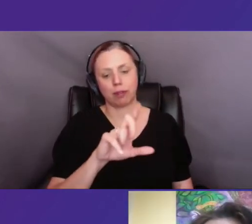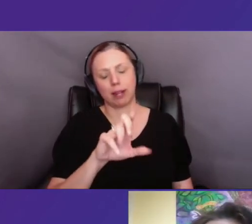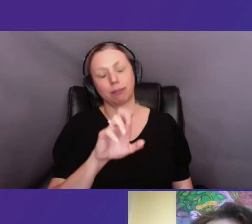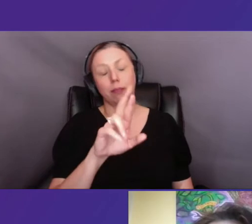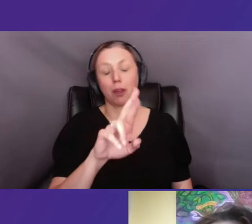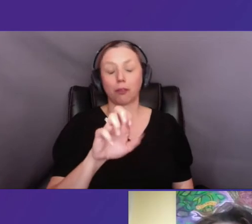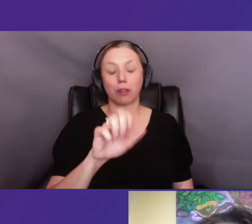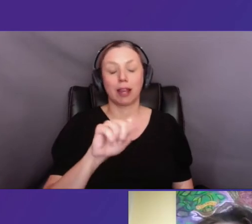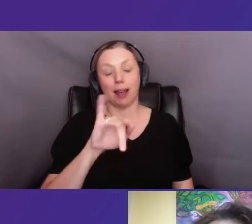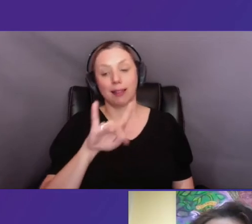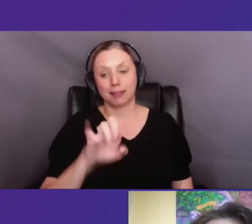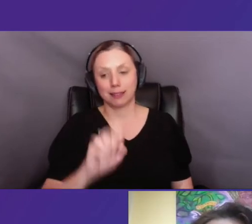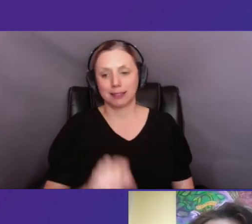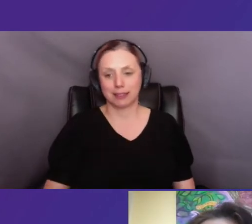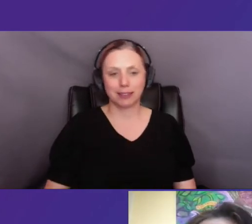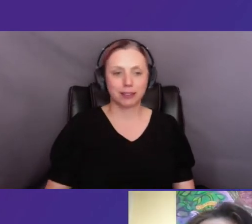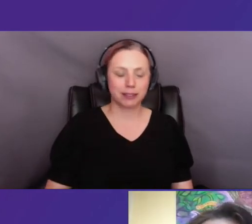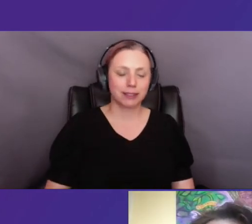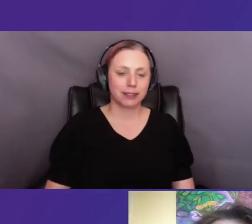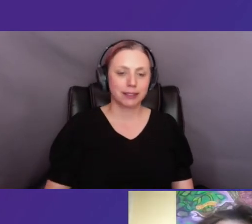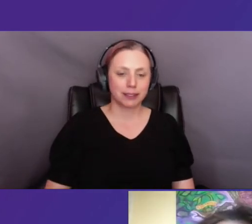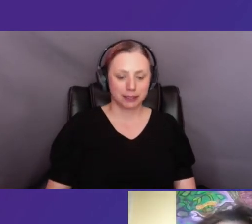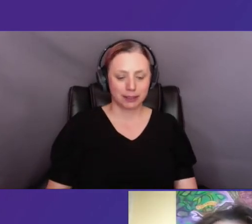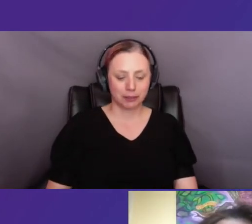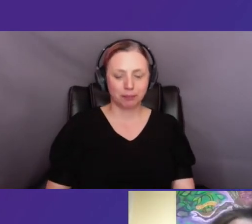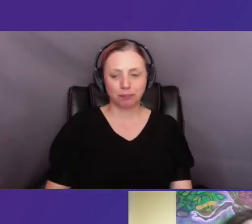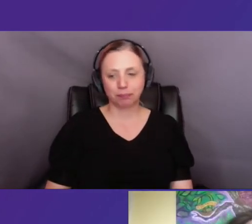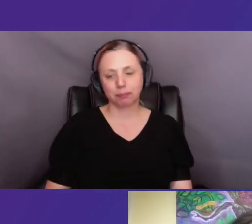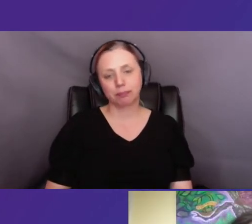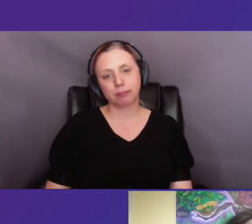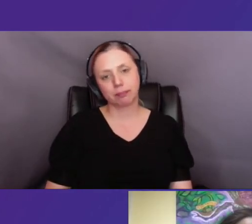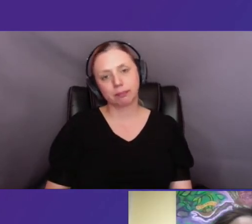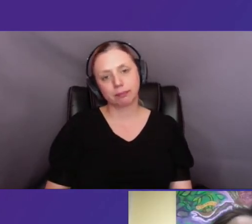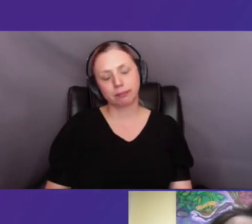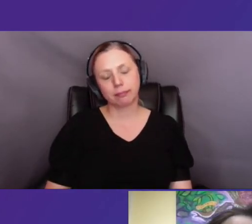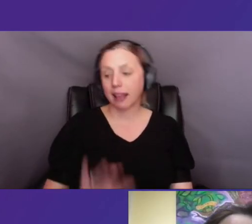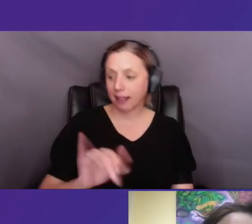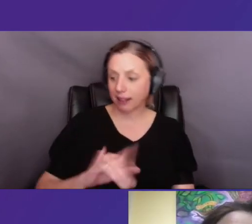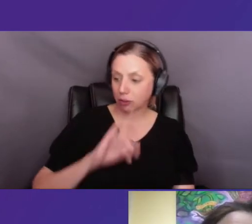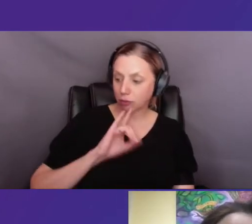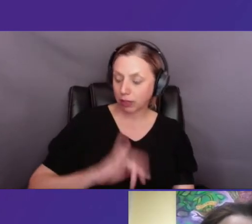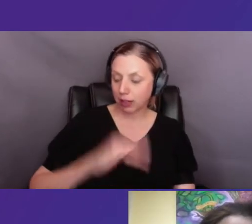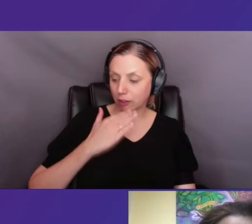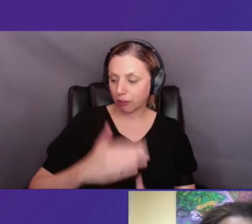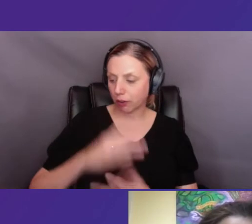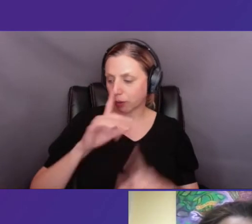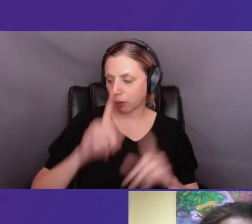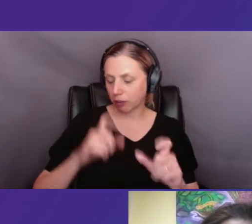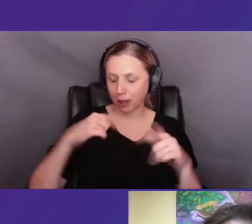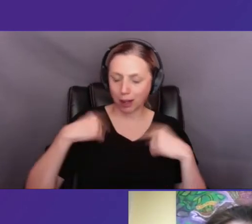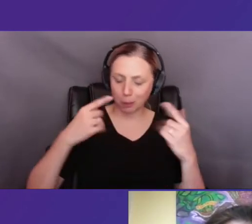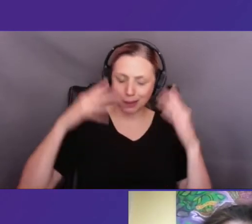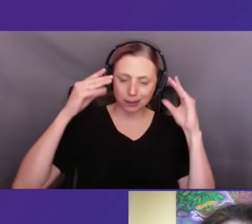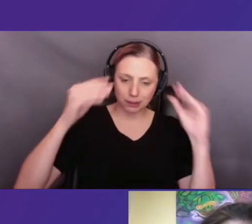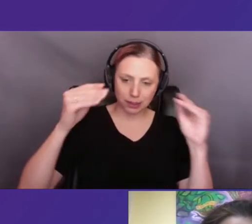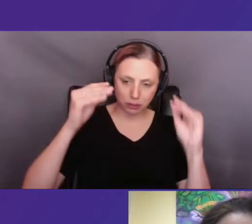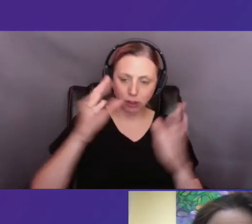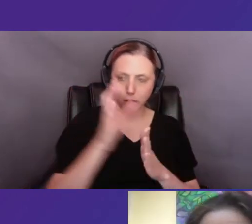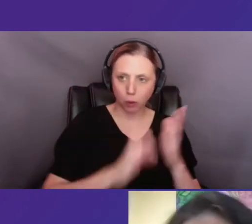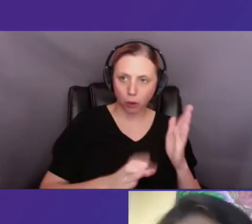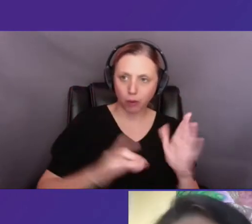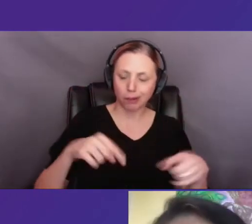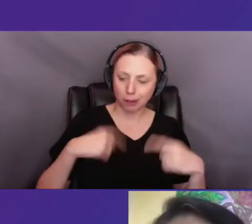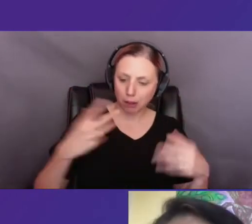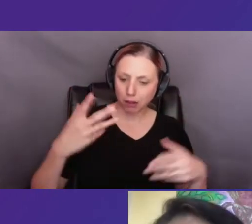question. And I have been actually teaching and choreographing and being